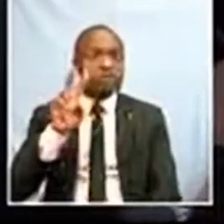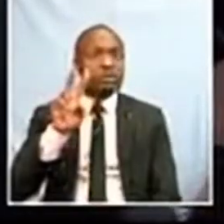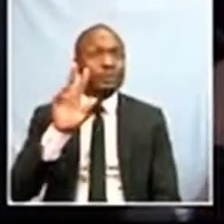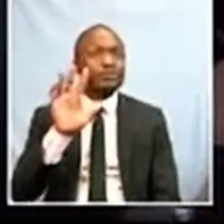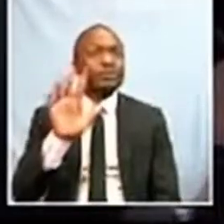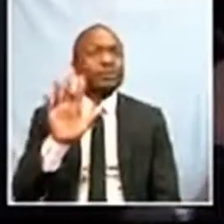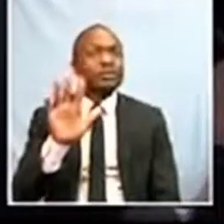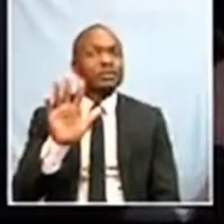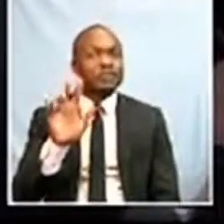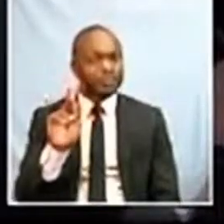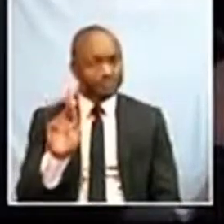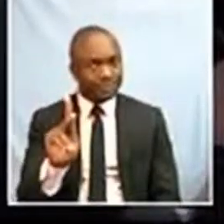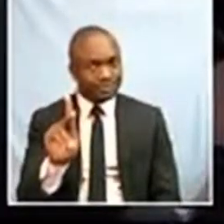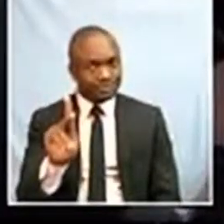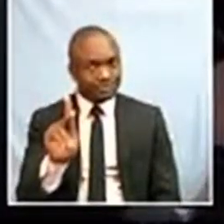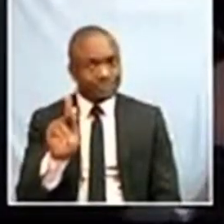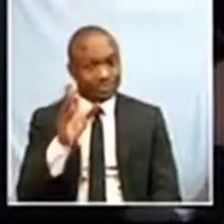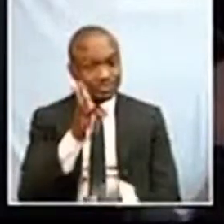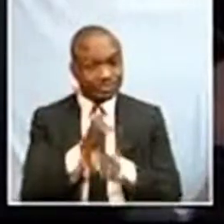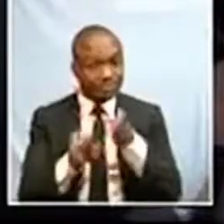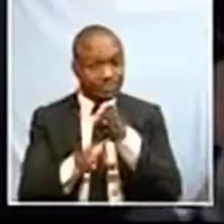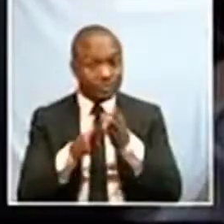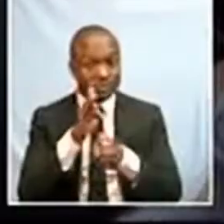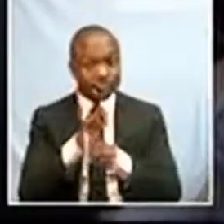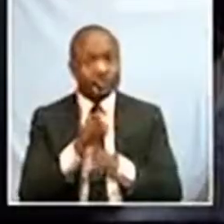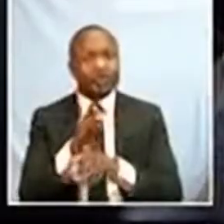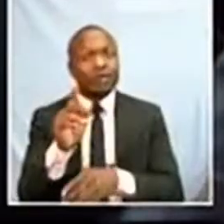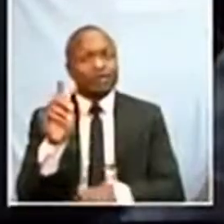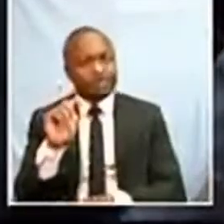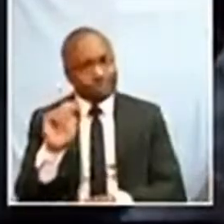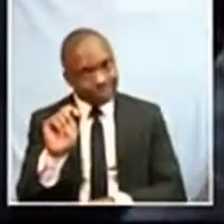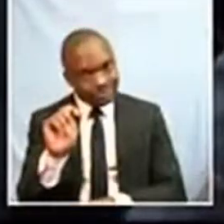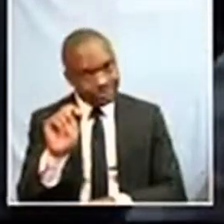278,025 kwacha for the construction of an ablution block